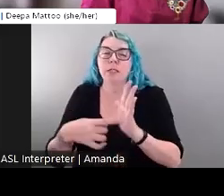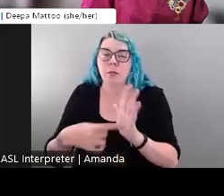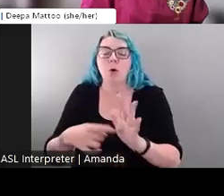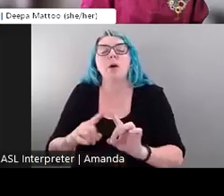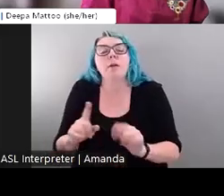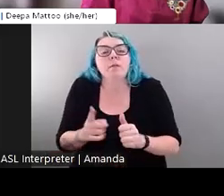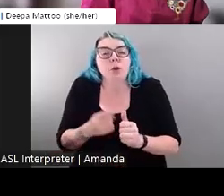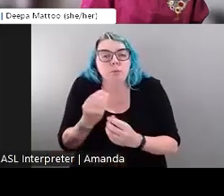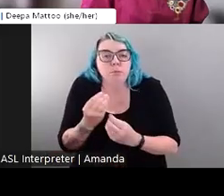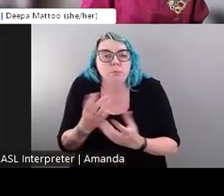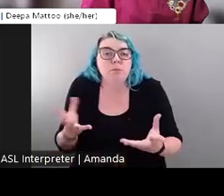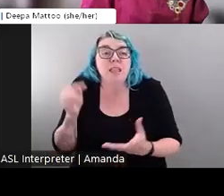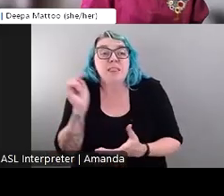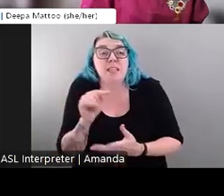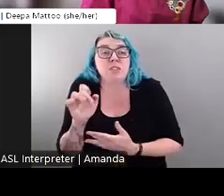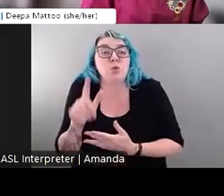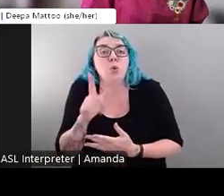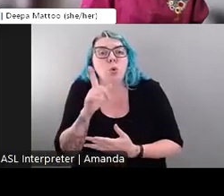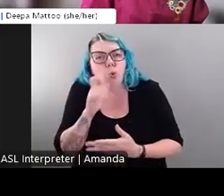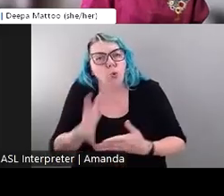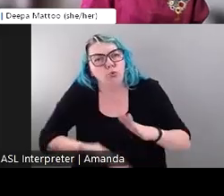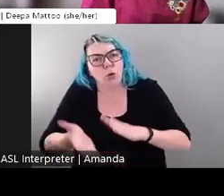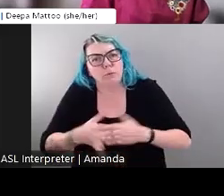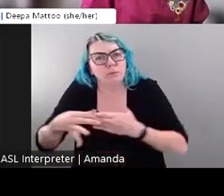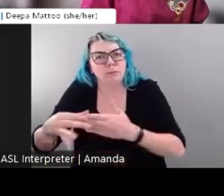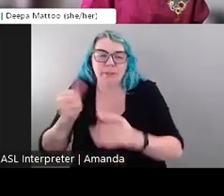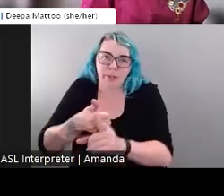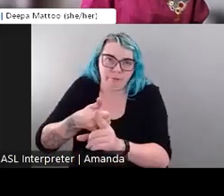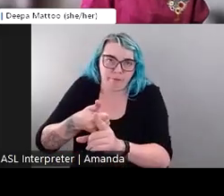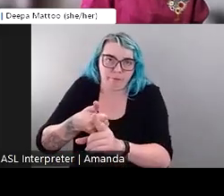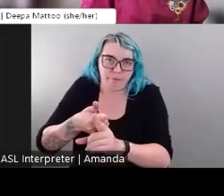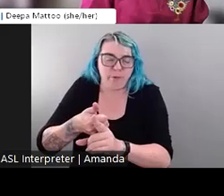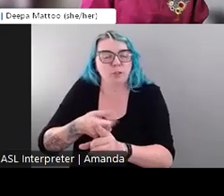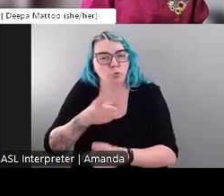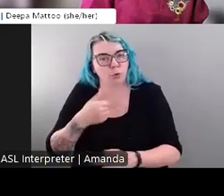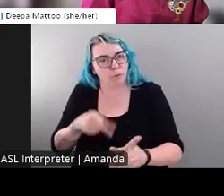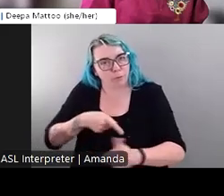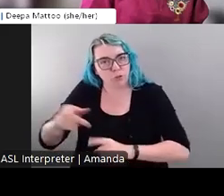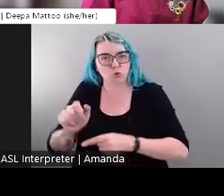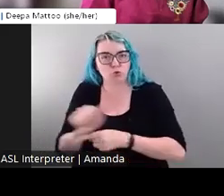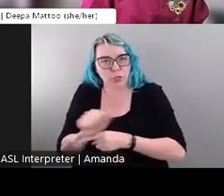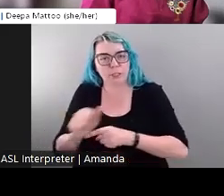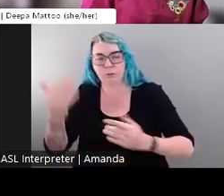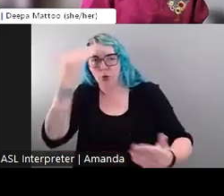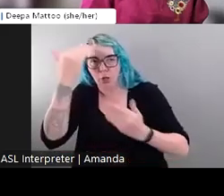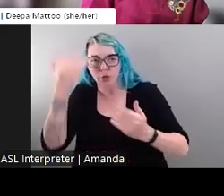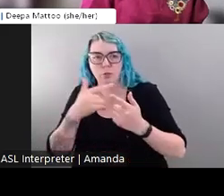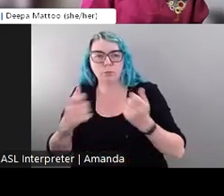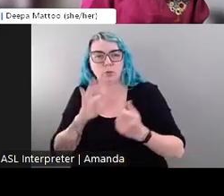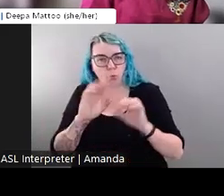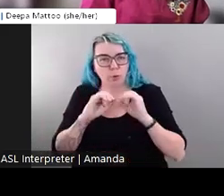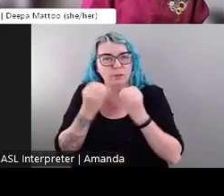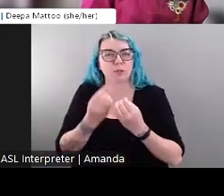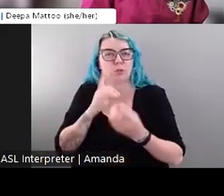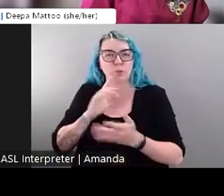this is a self-directed tool for service providers to use with professional discretion and in line with relevant organizational policies, professional